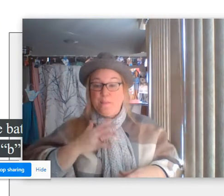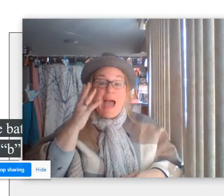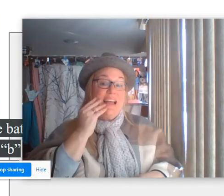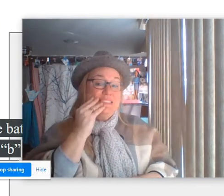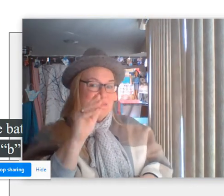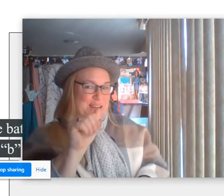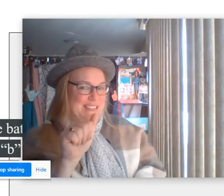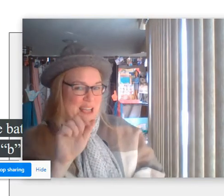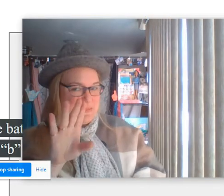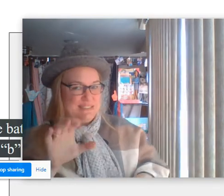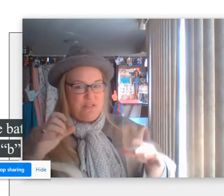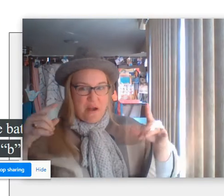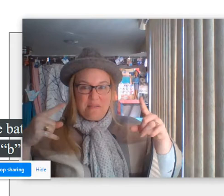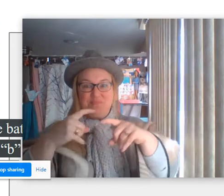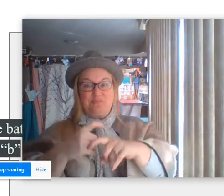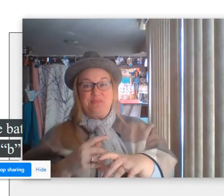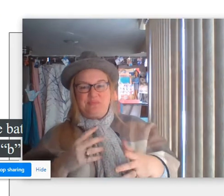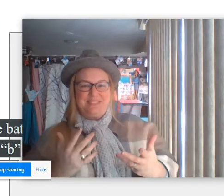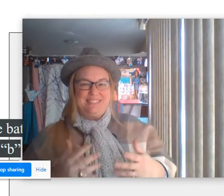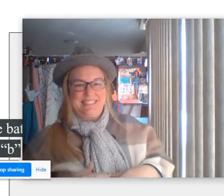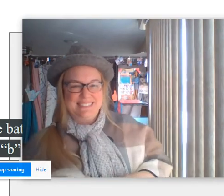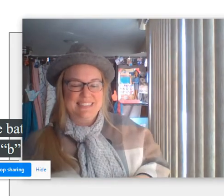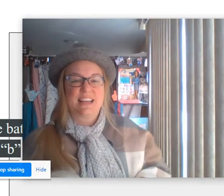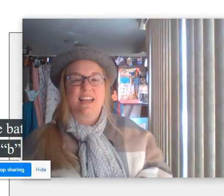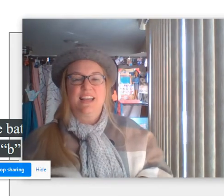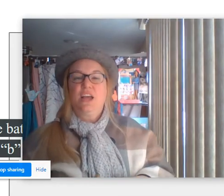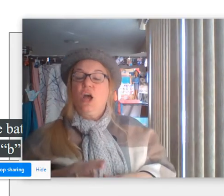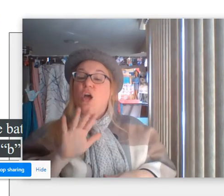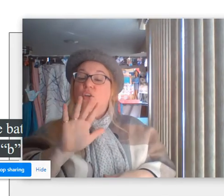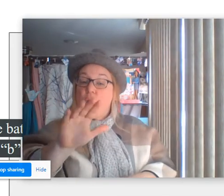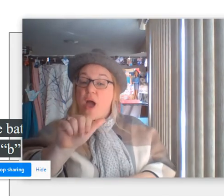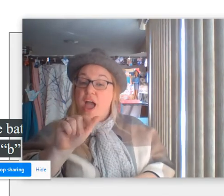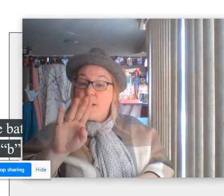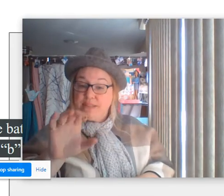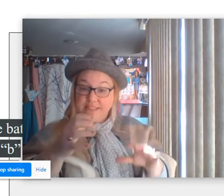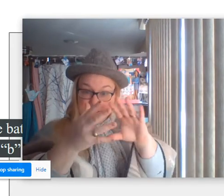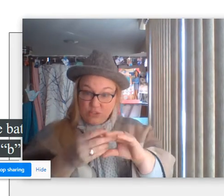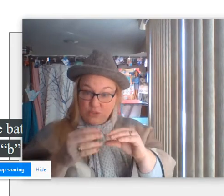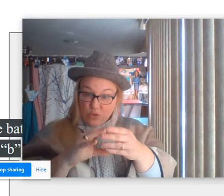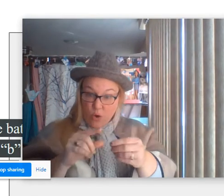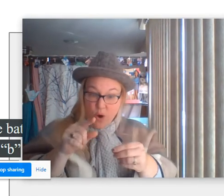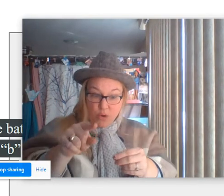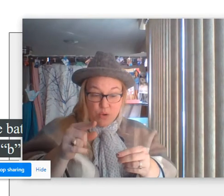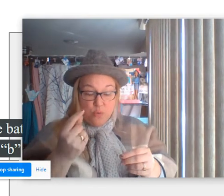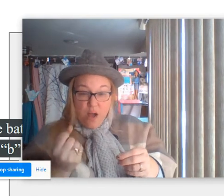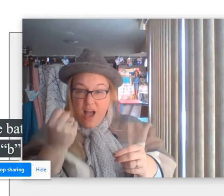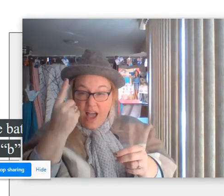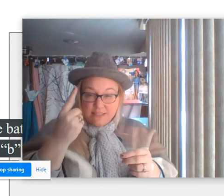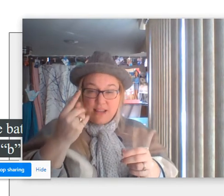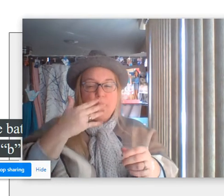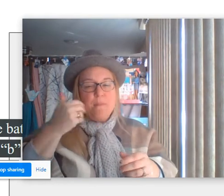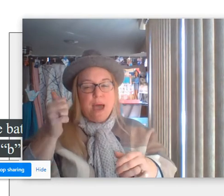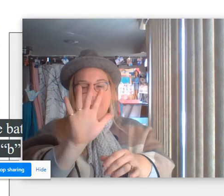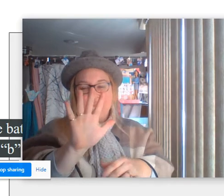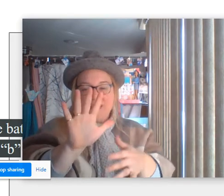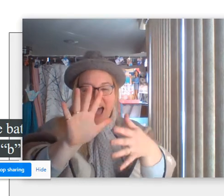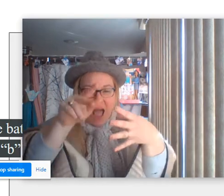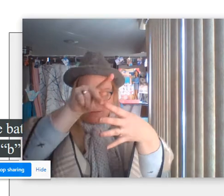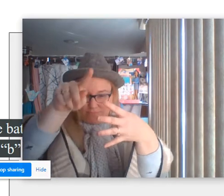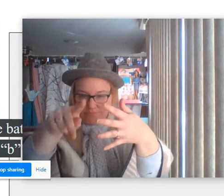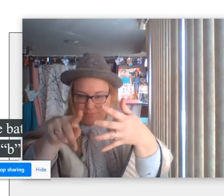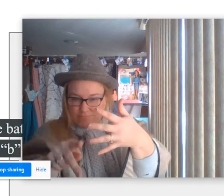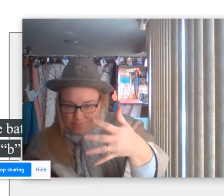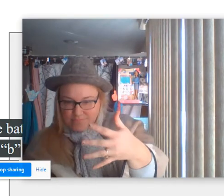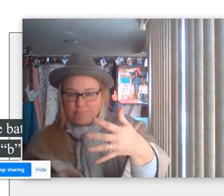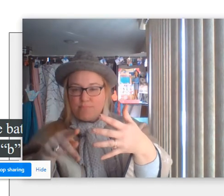right. So in creating your ABC story, you're going to help understand these 5 parameters. You're going to explore classifiers. Okay. You're going to start